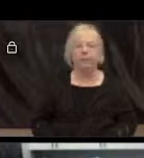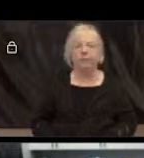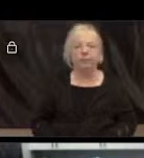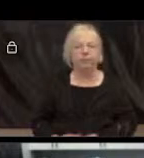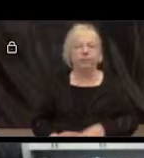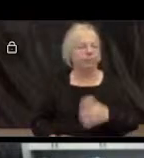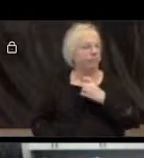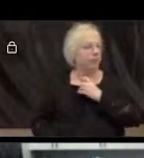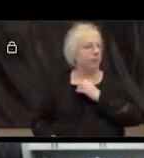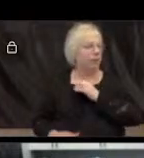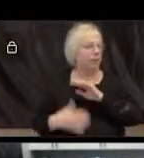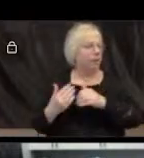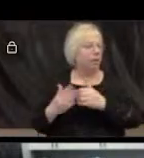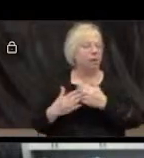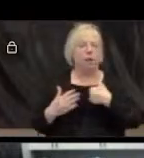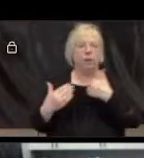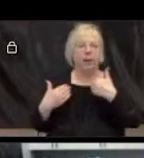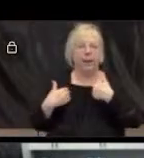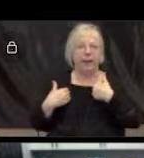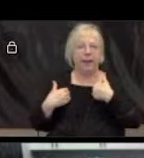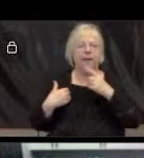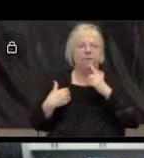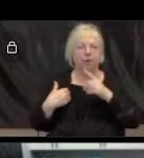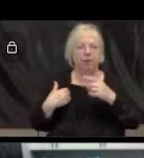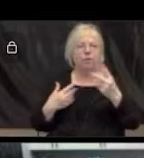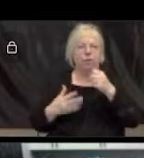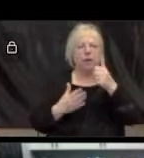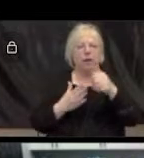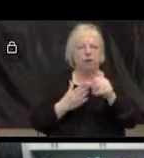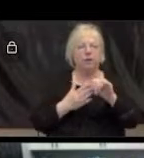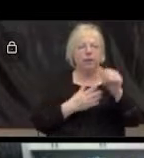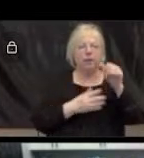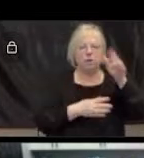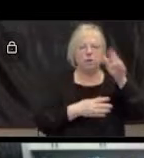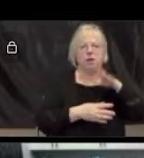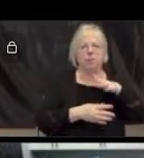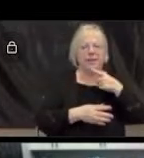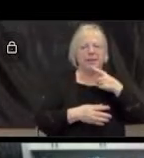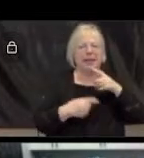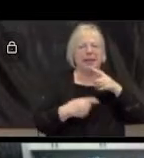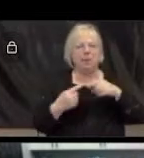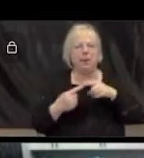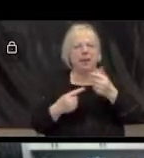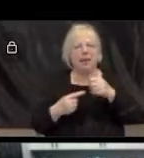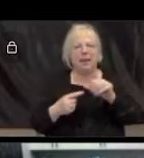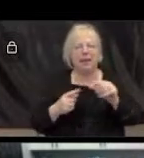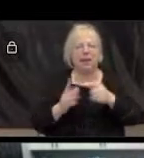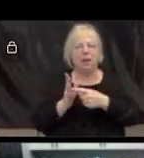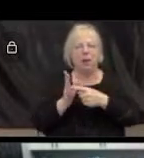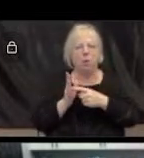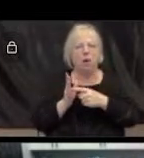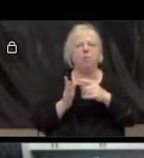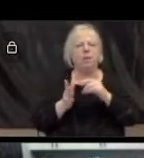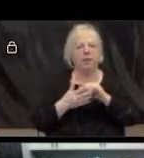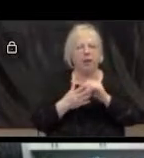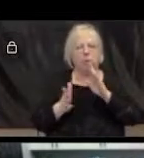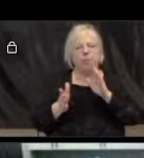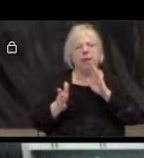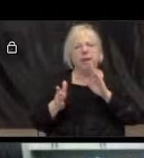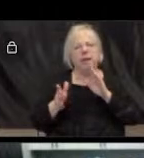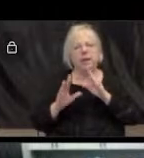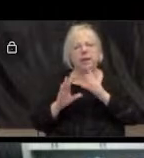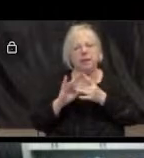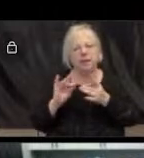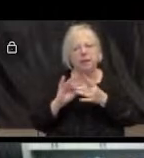That's all we have is the letters that the gentleman was referring to regarding any conditions that he spoke of will be addressed in the letters that we're pulling up